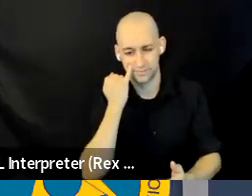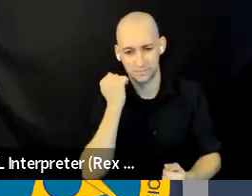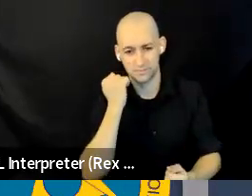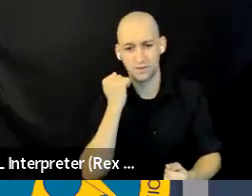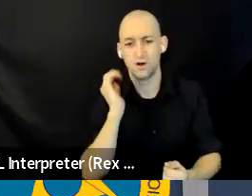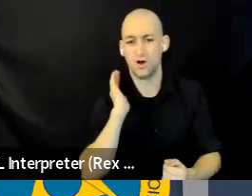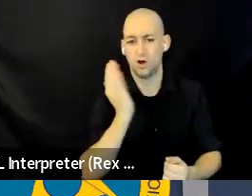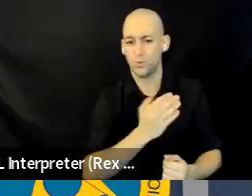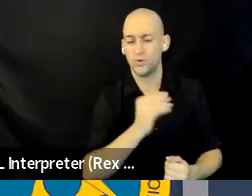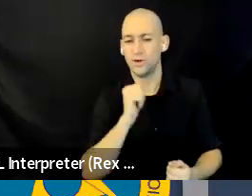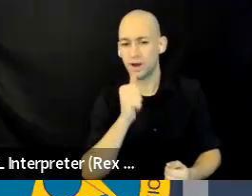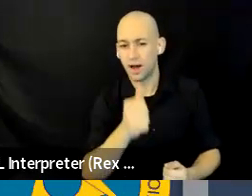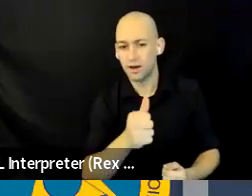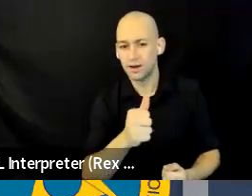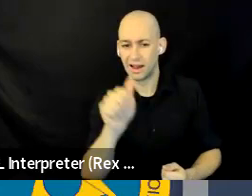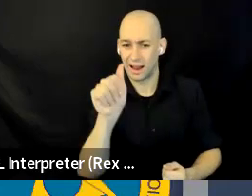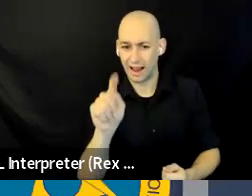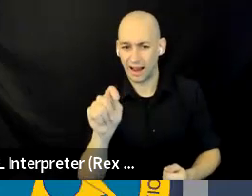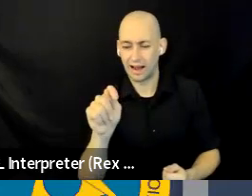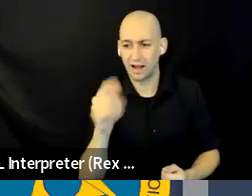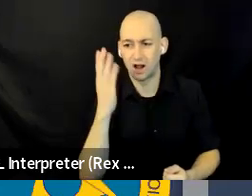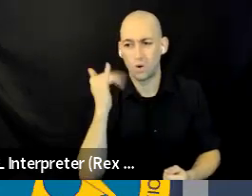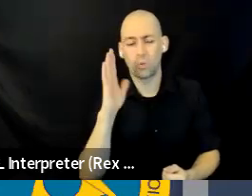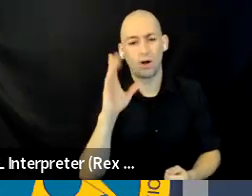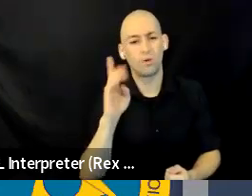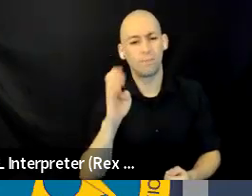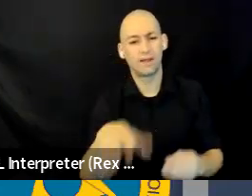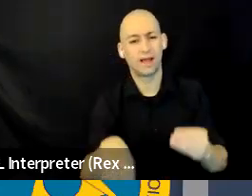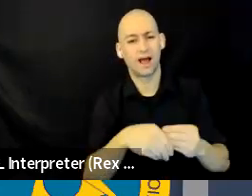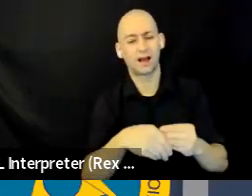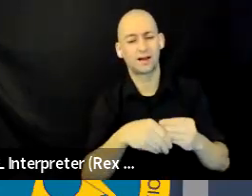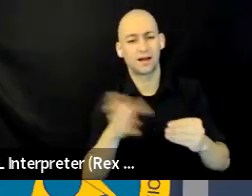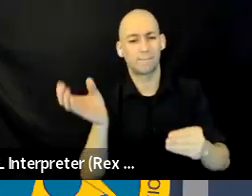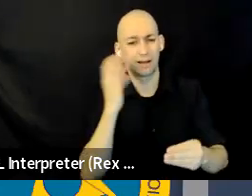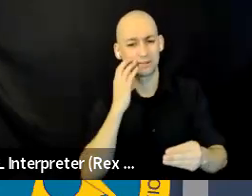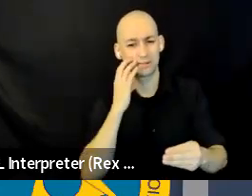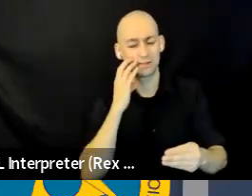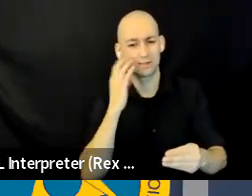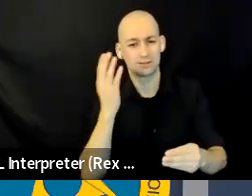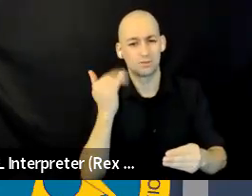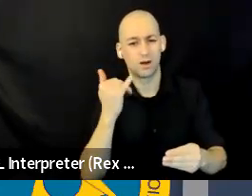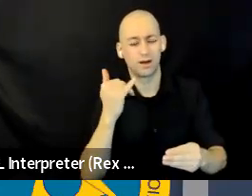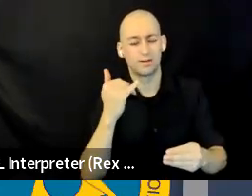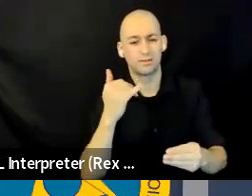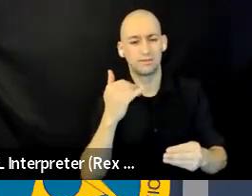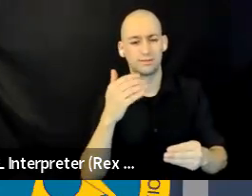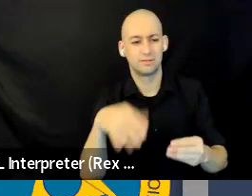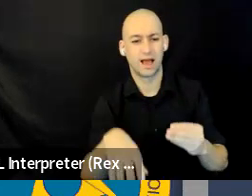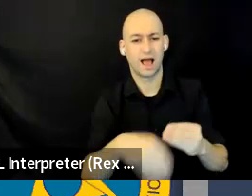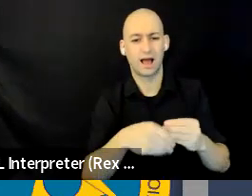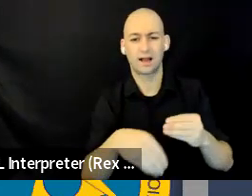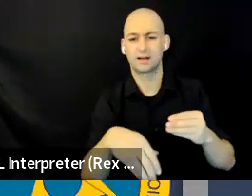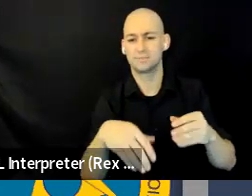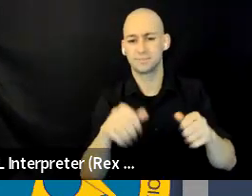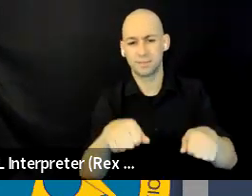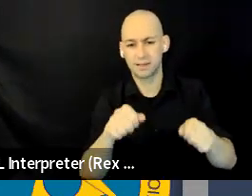we're not why we would be adding capacity if it wasn't for the need to reduce congestion in the first